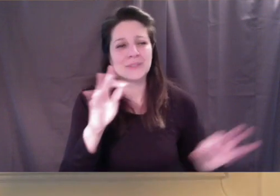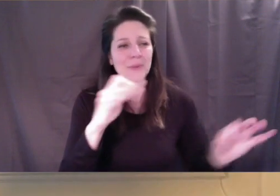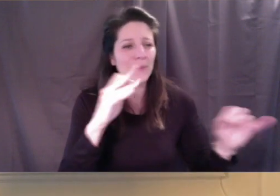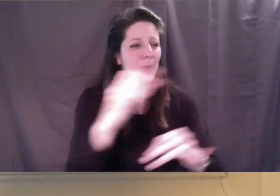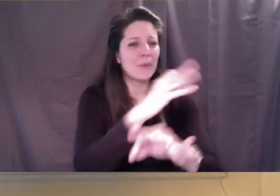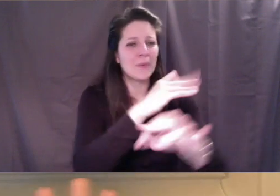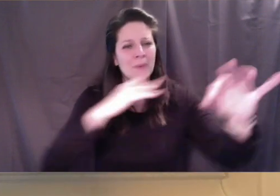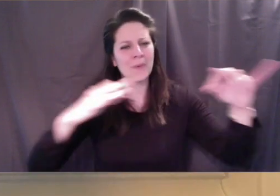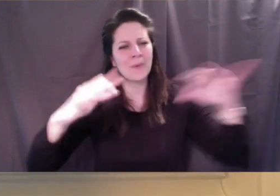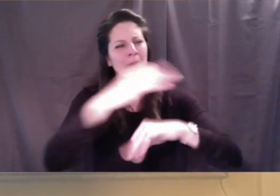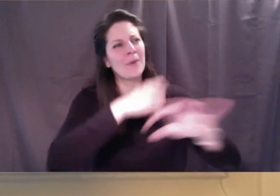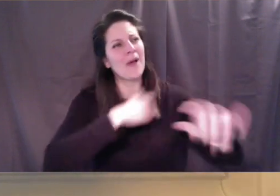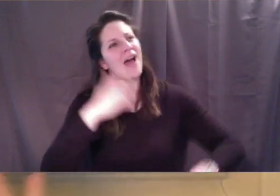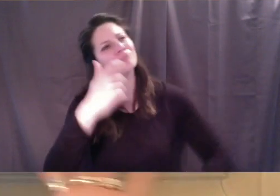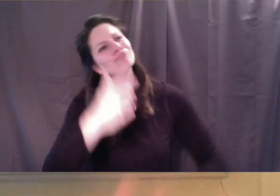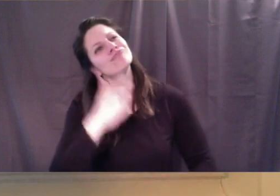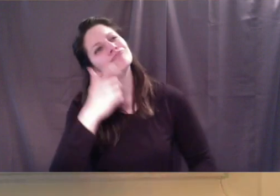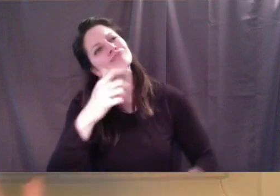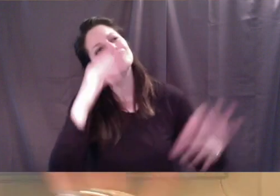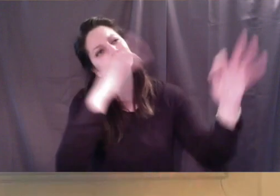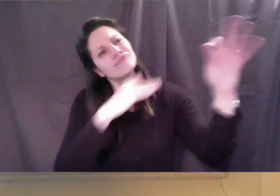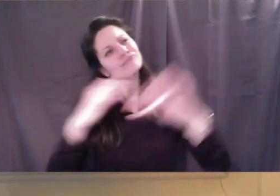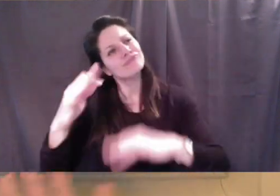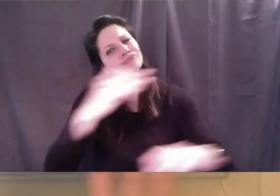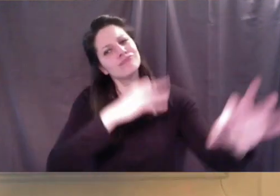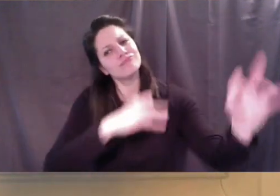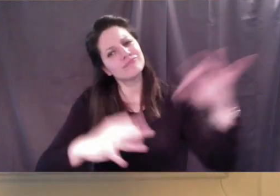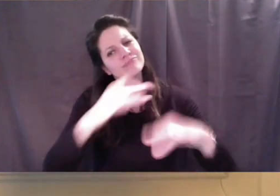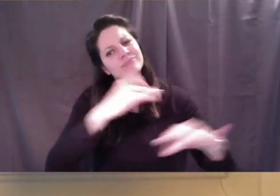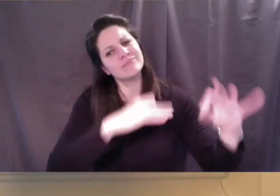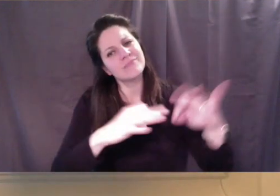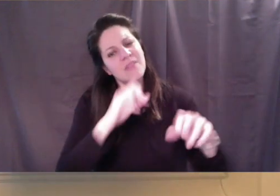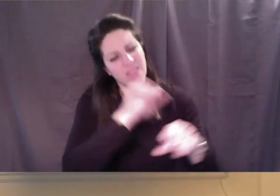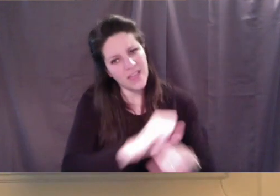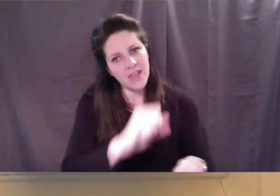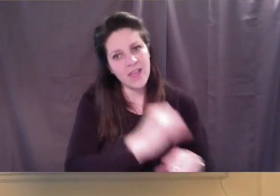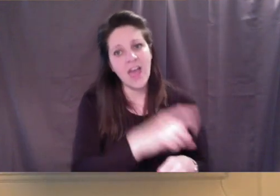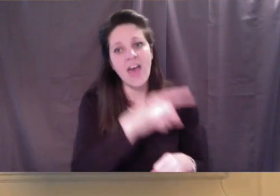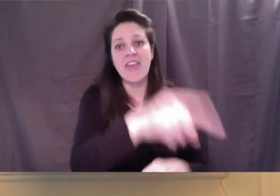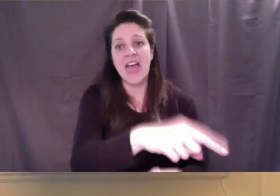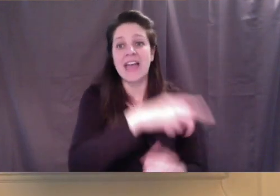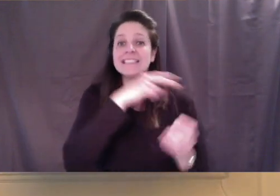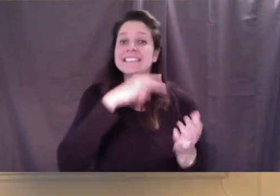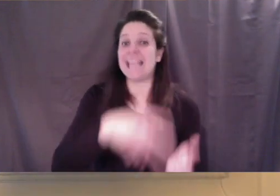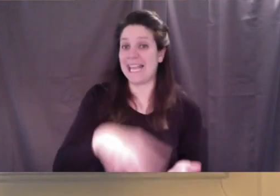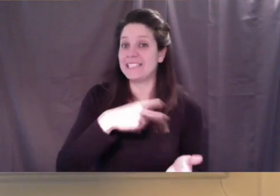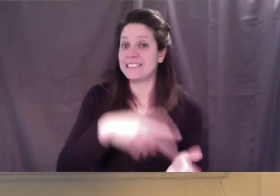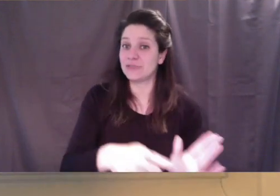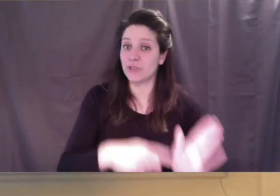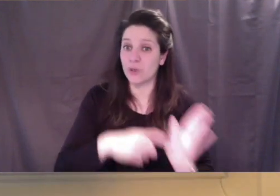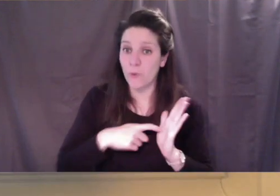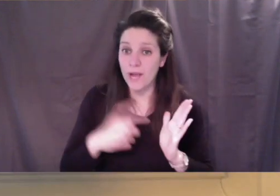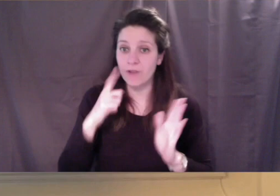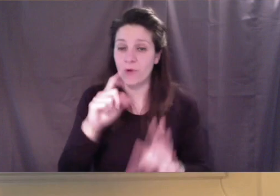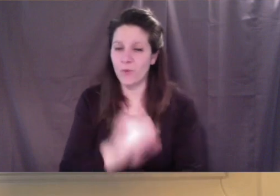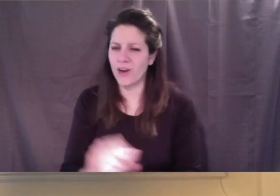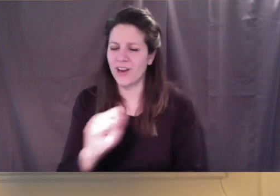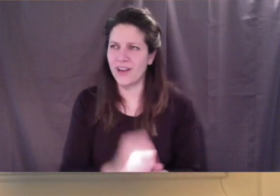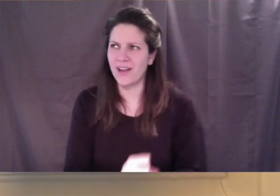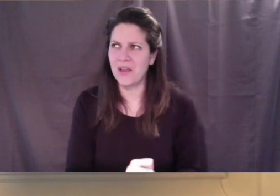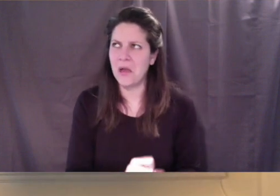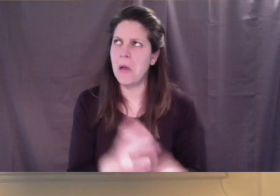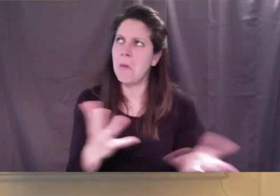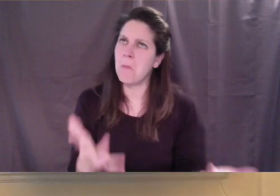love to watch them. I'll just sit there and watch them go about their work. And for bees, dance is integral to their